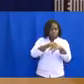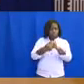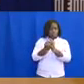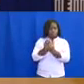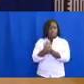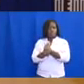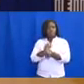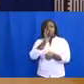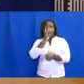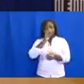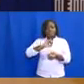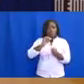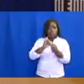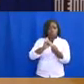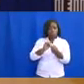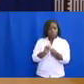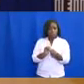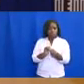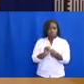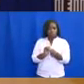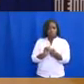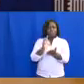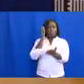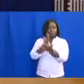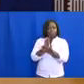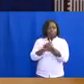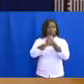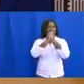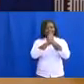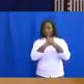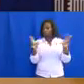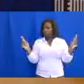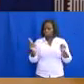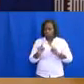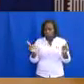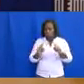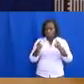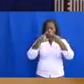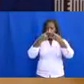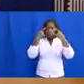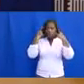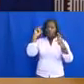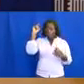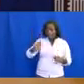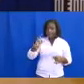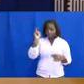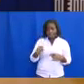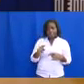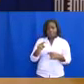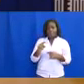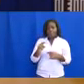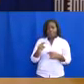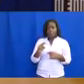under running water. refrain from shaking hands, and wear their masks to,